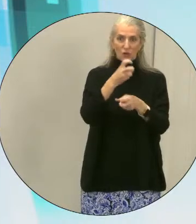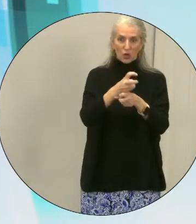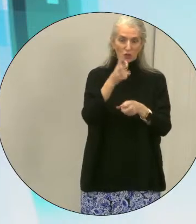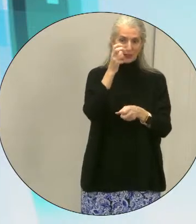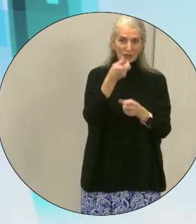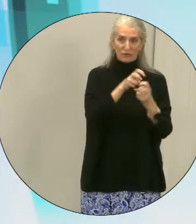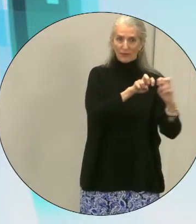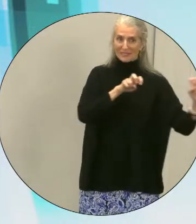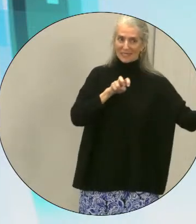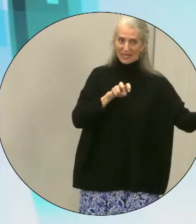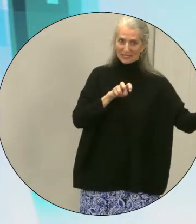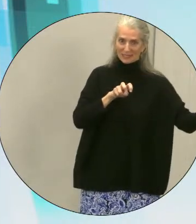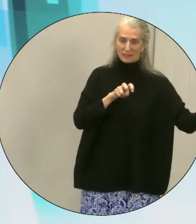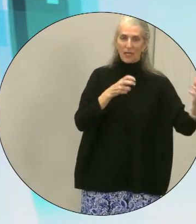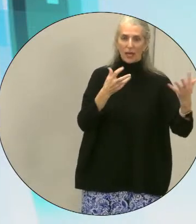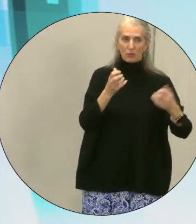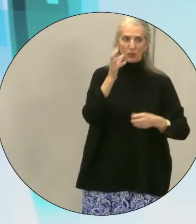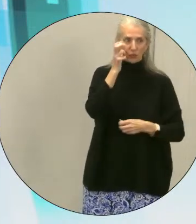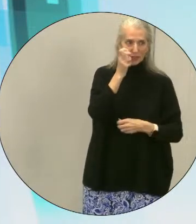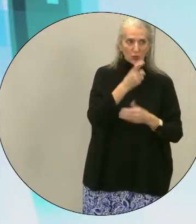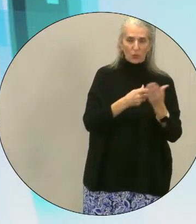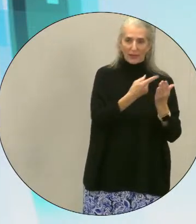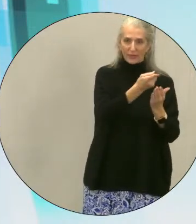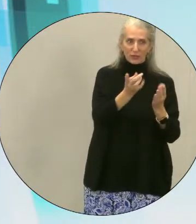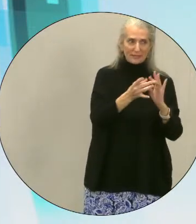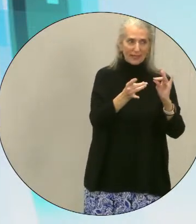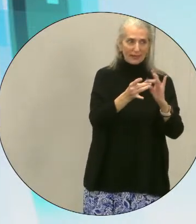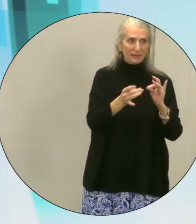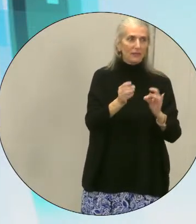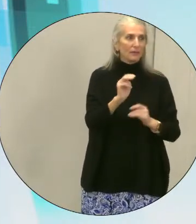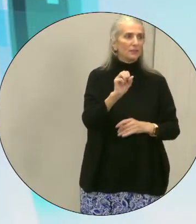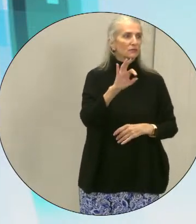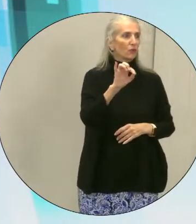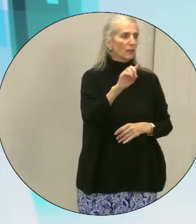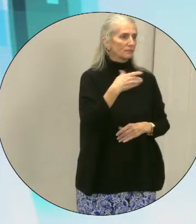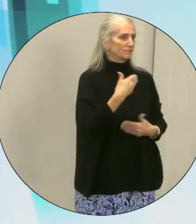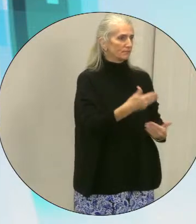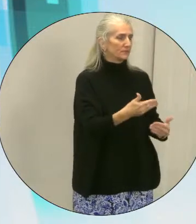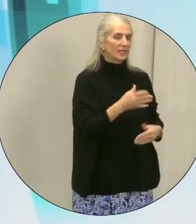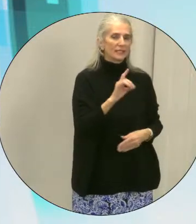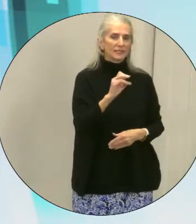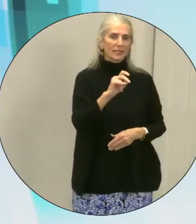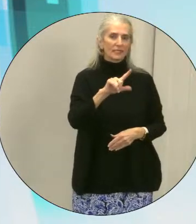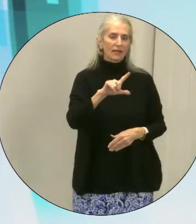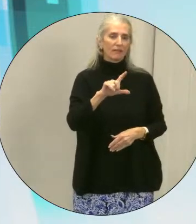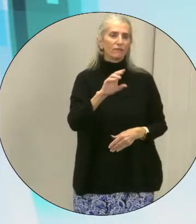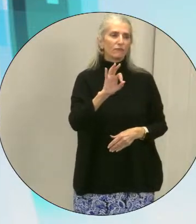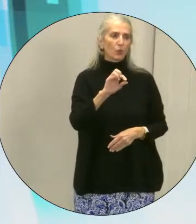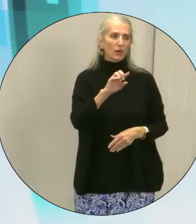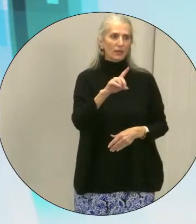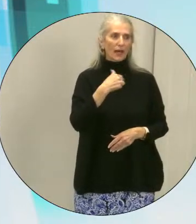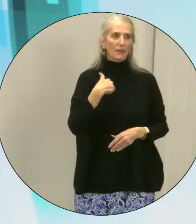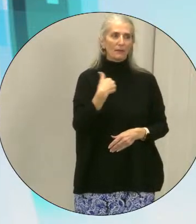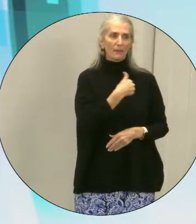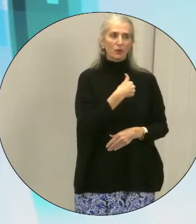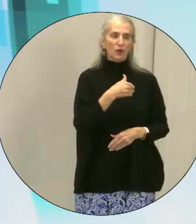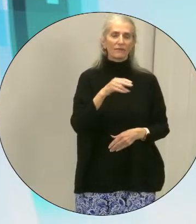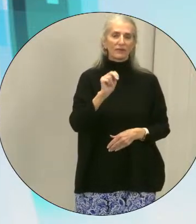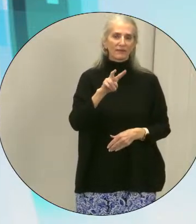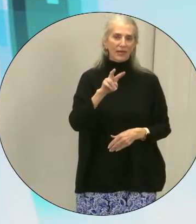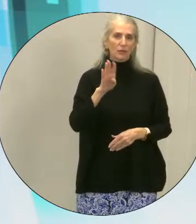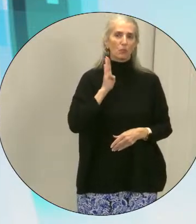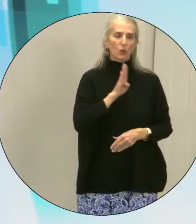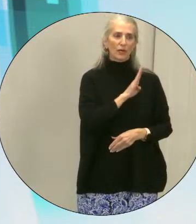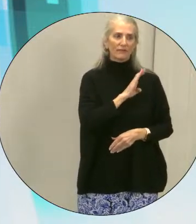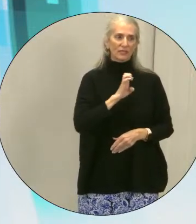side, and we want to hear what they want to say. Ms. Ford, please proceed. Danielle Ford for the record. I'm a member of the Nevada Board of